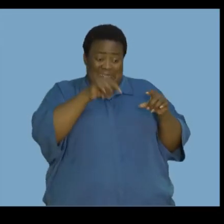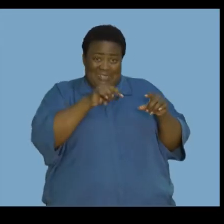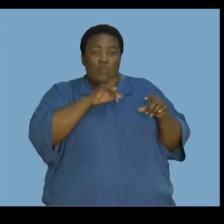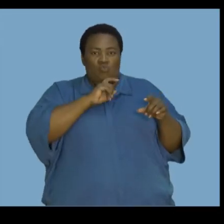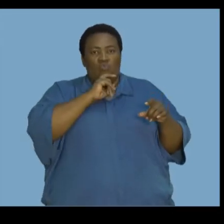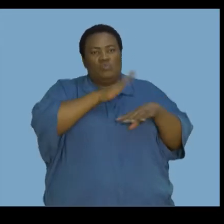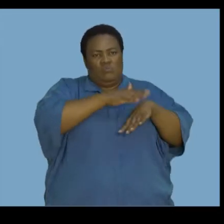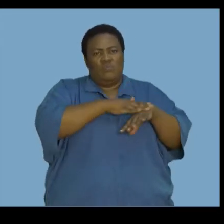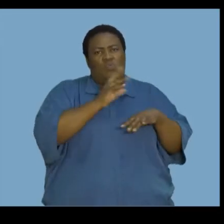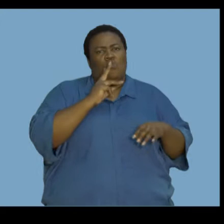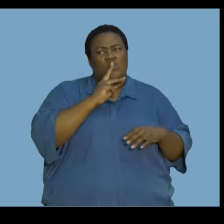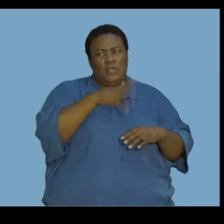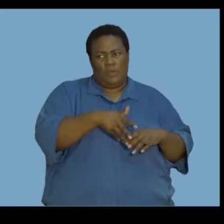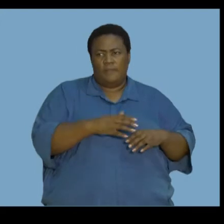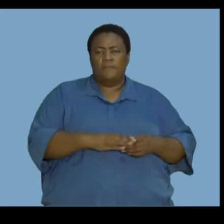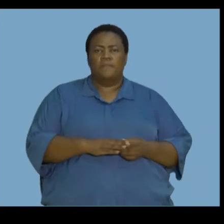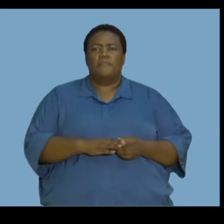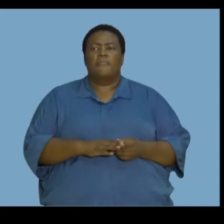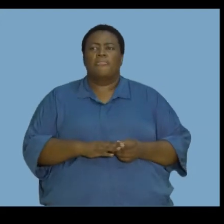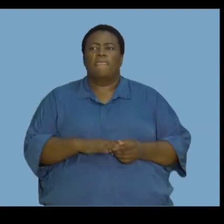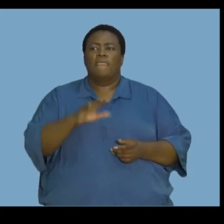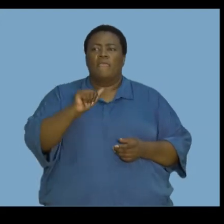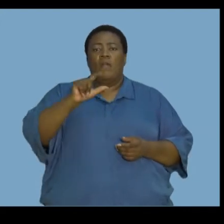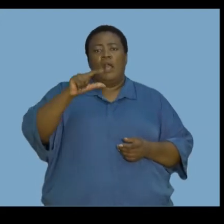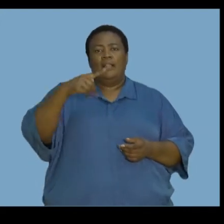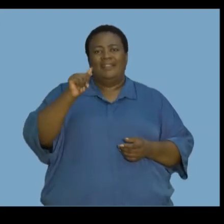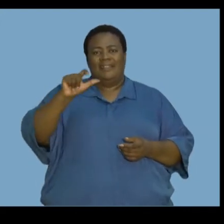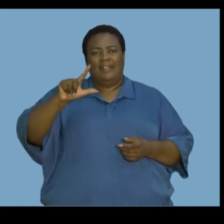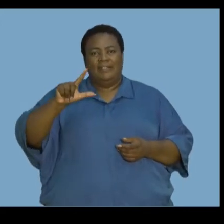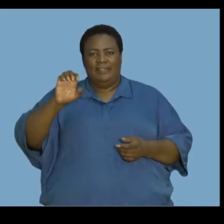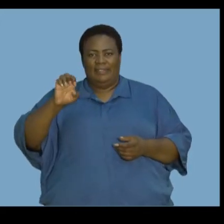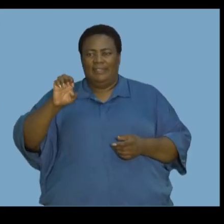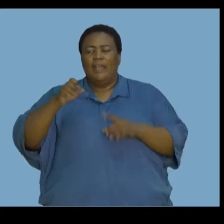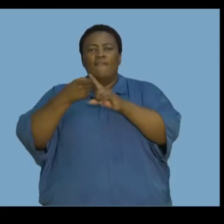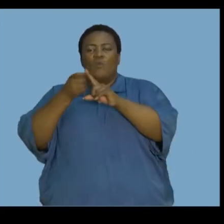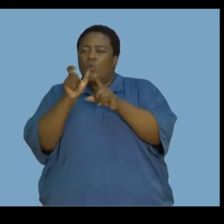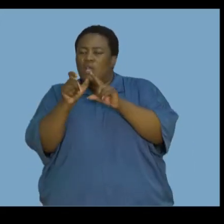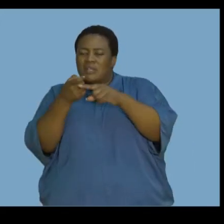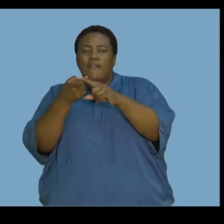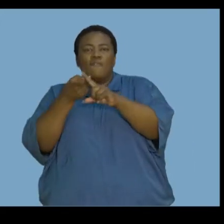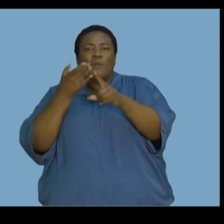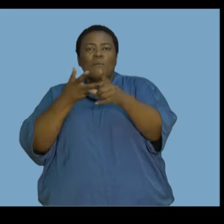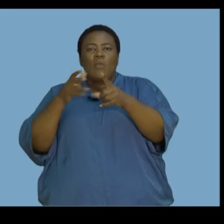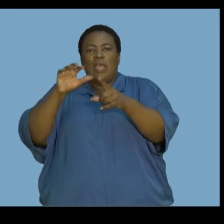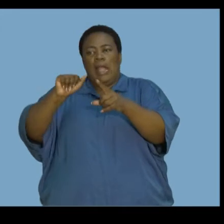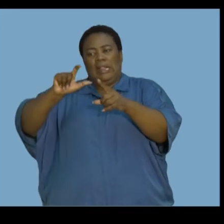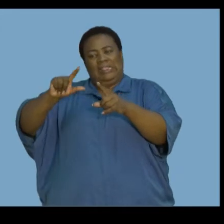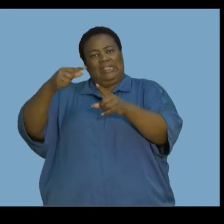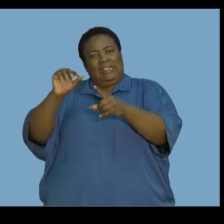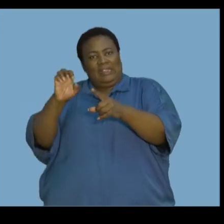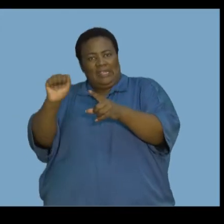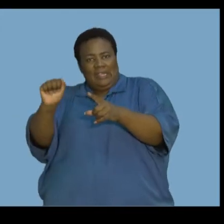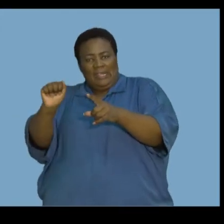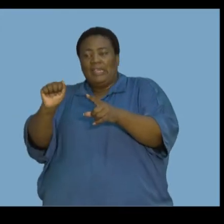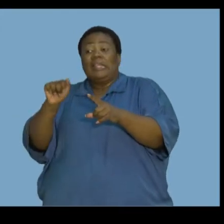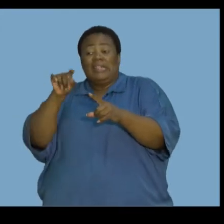So algal will come from the word algae, and algae is obviously a type of marine, aquatic organism that lives in